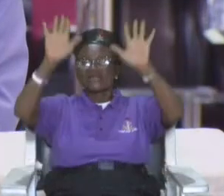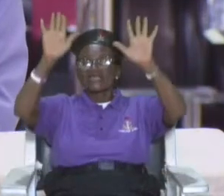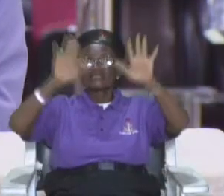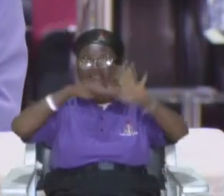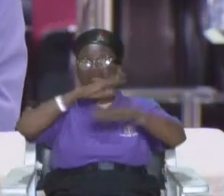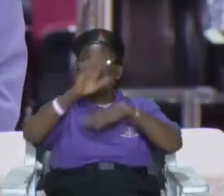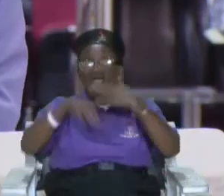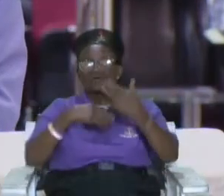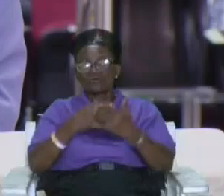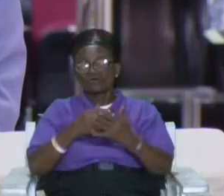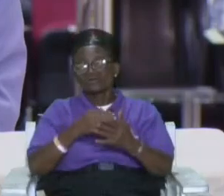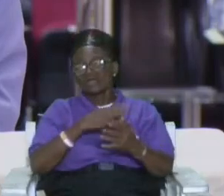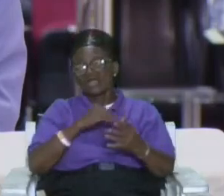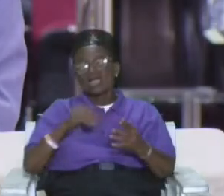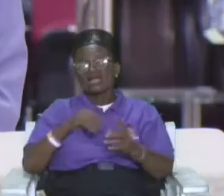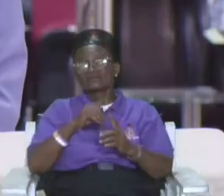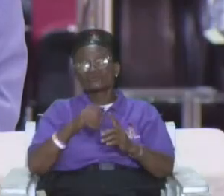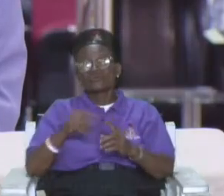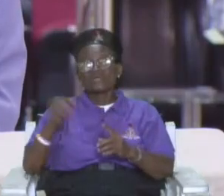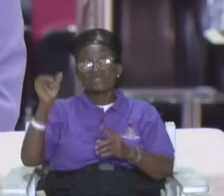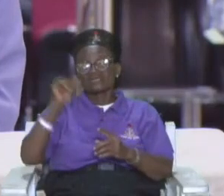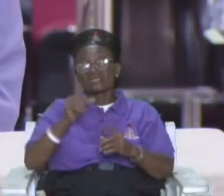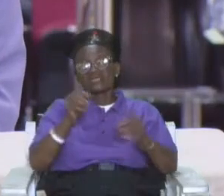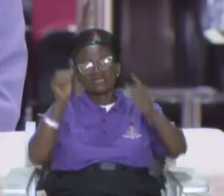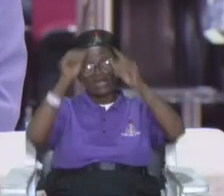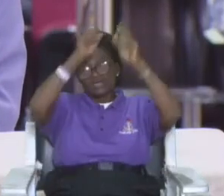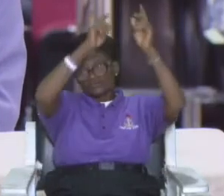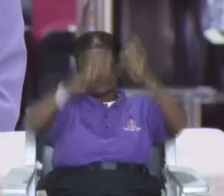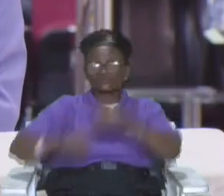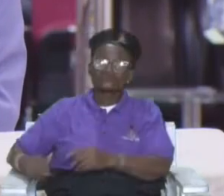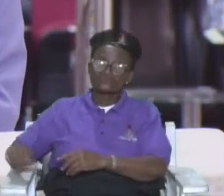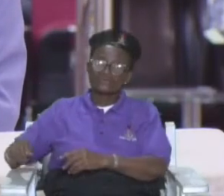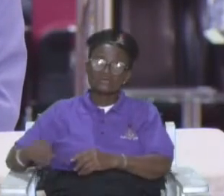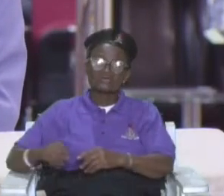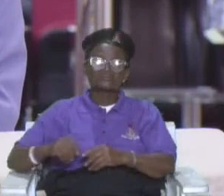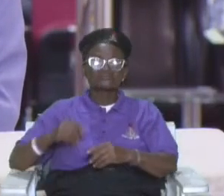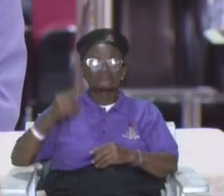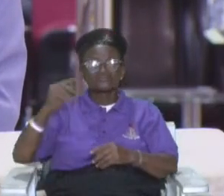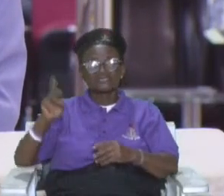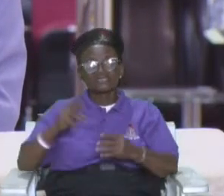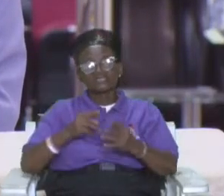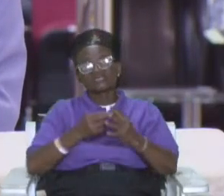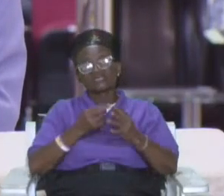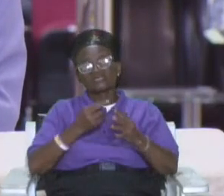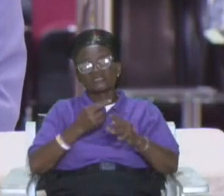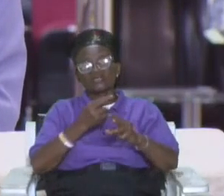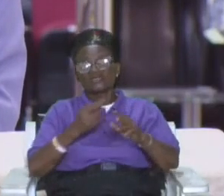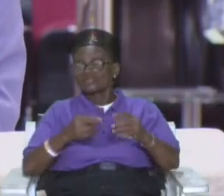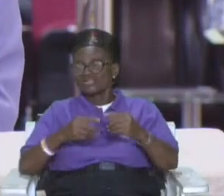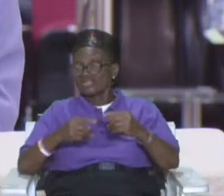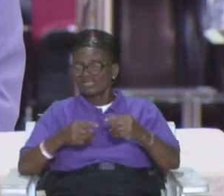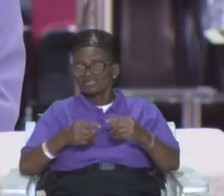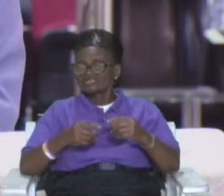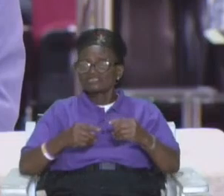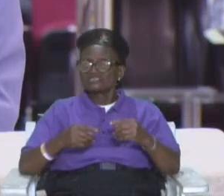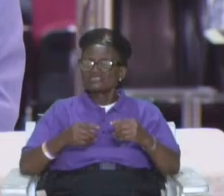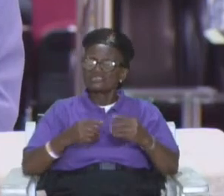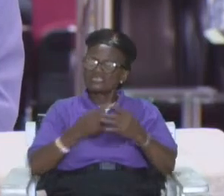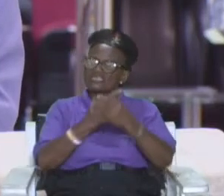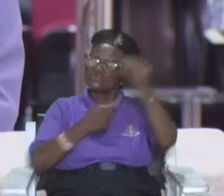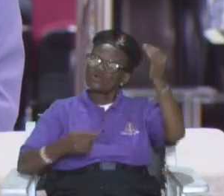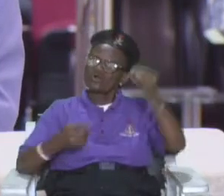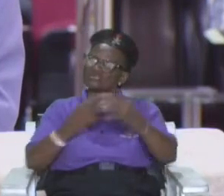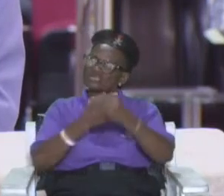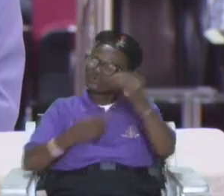And when he threw down the rod and the rod became a serpent, the Bible said he fled from